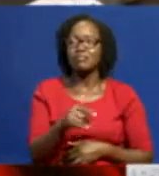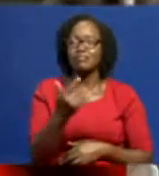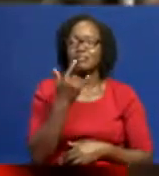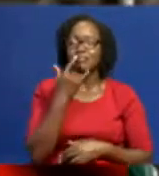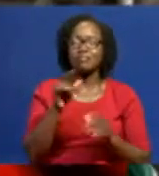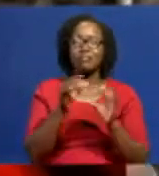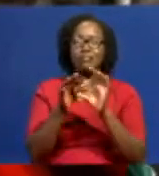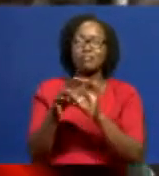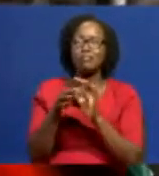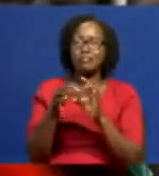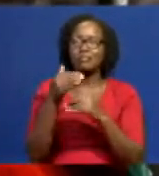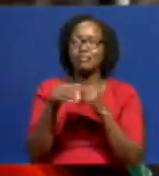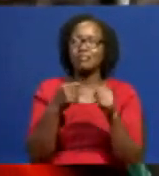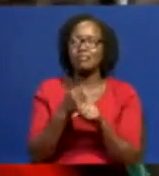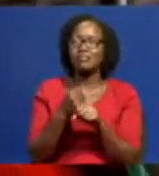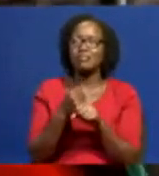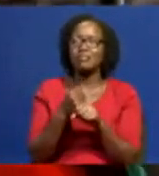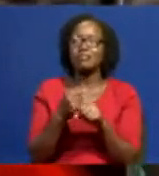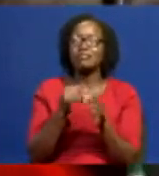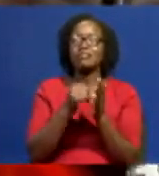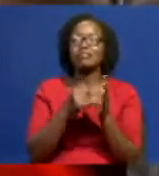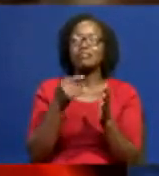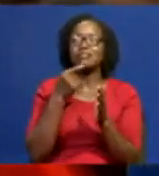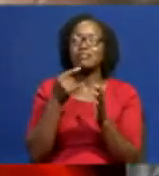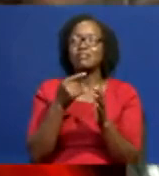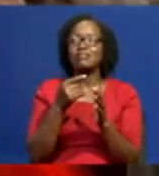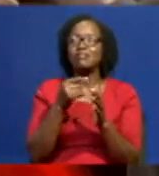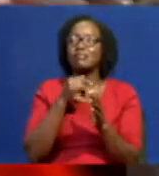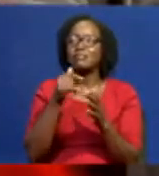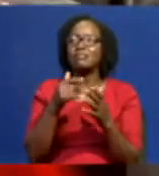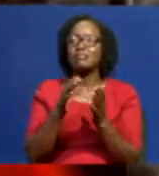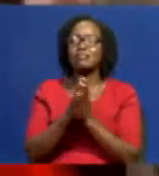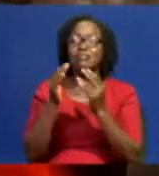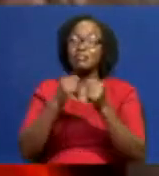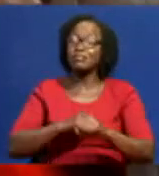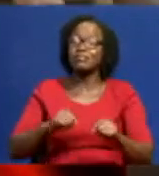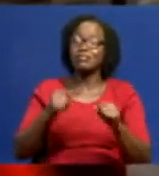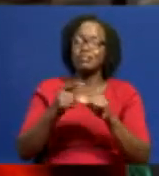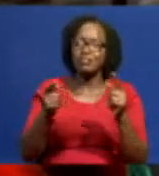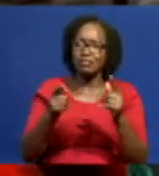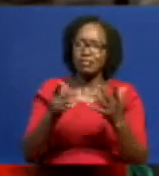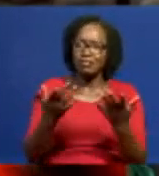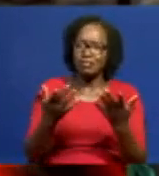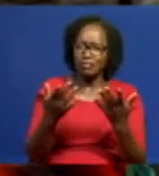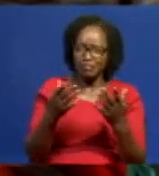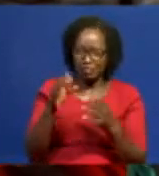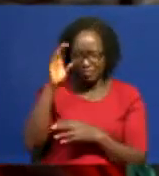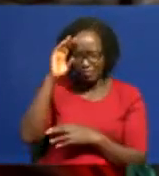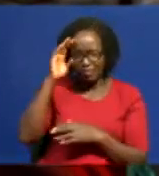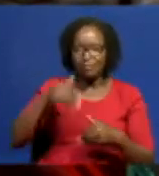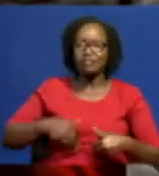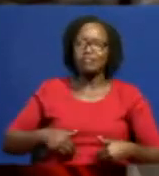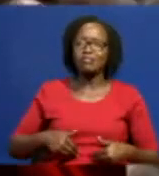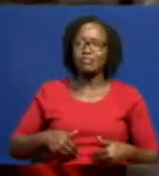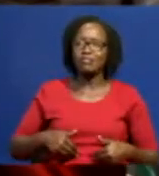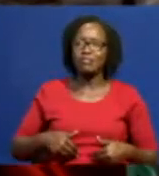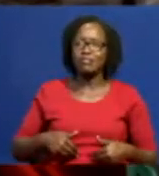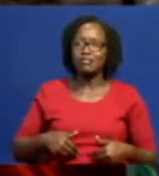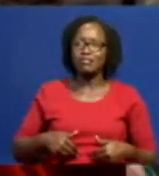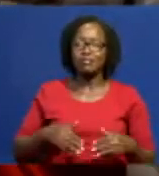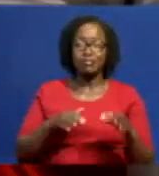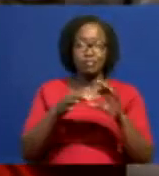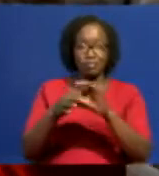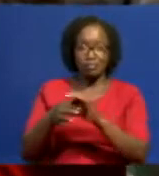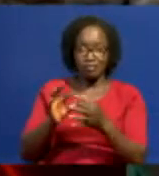combined. Next year, just like Waziri has said, we are not only going to go to the senior. We are actually mindful of the youth. And in